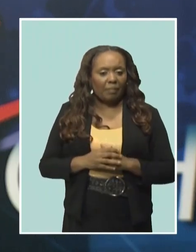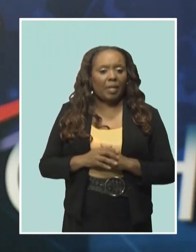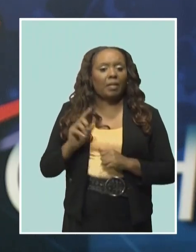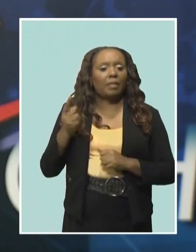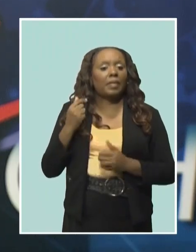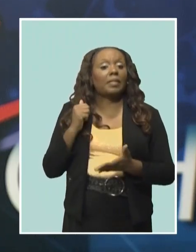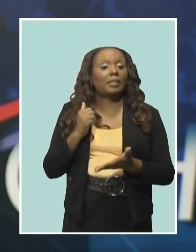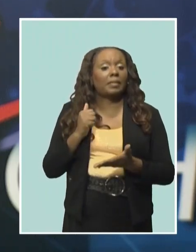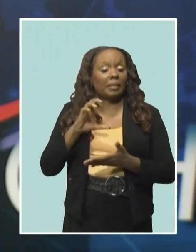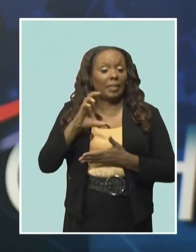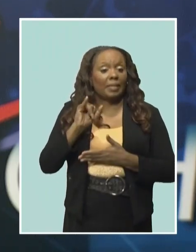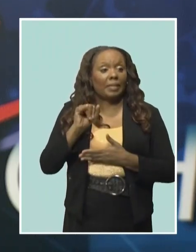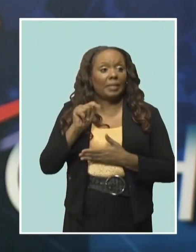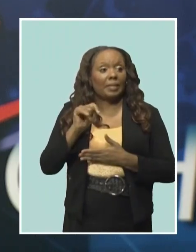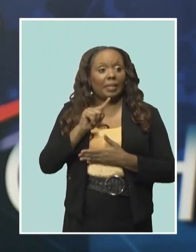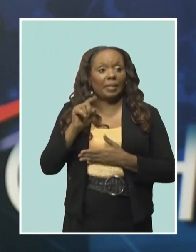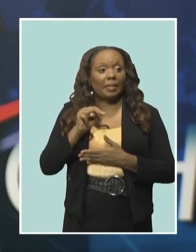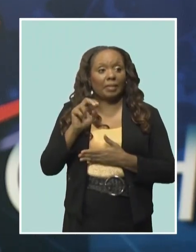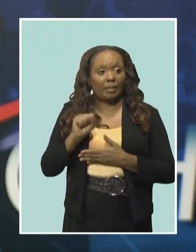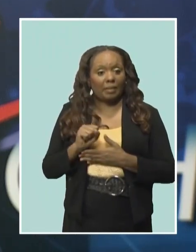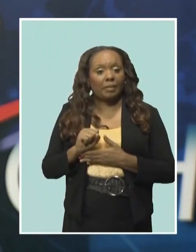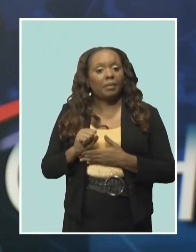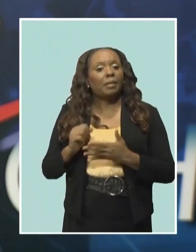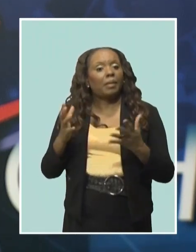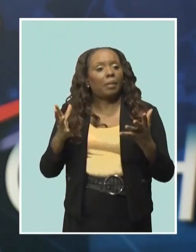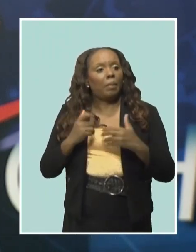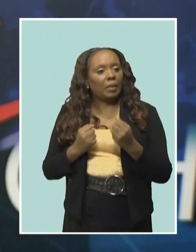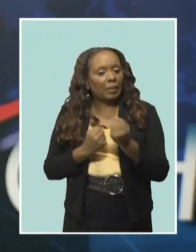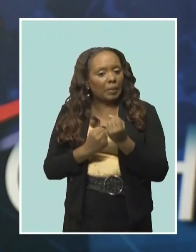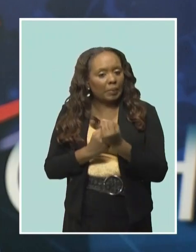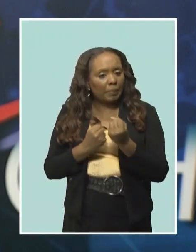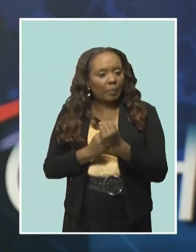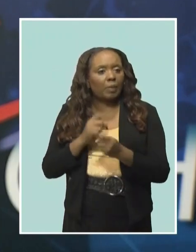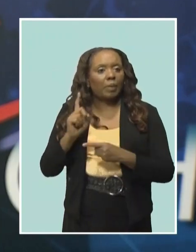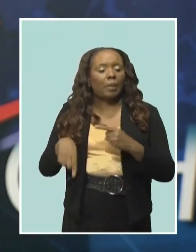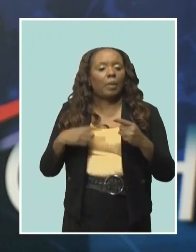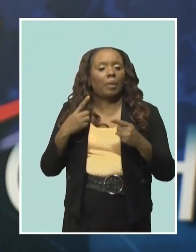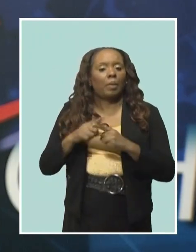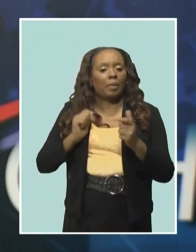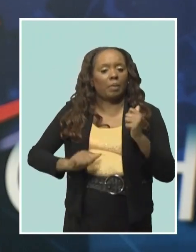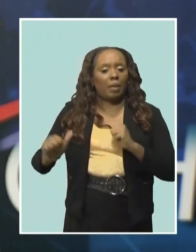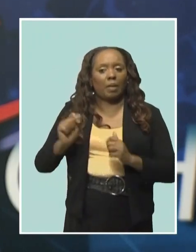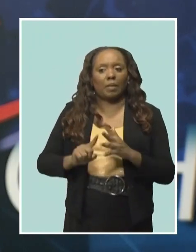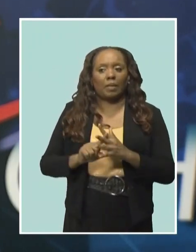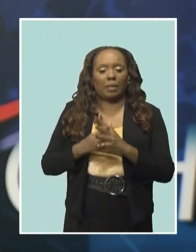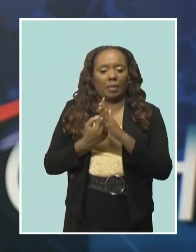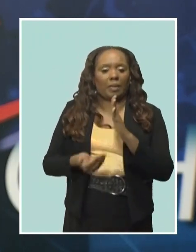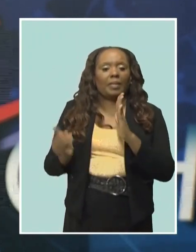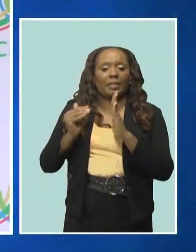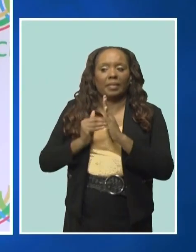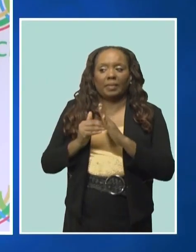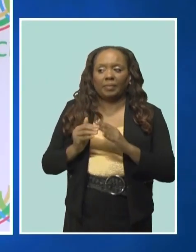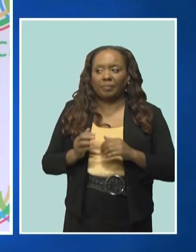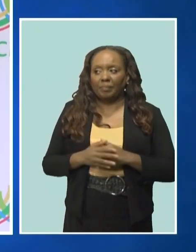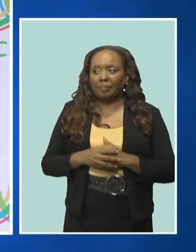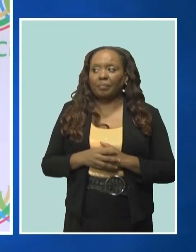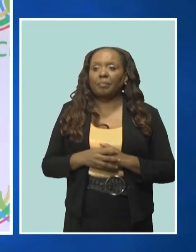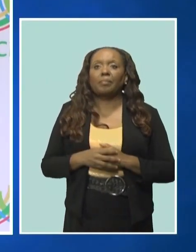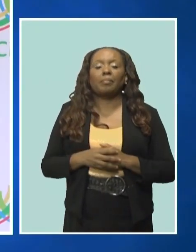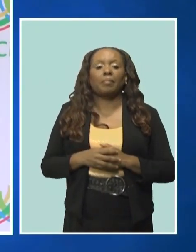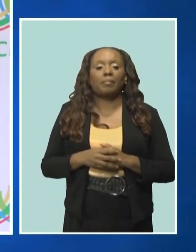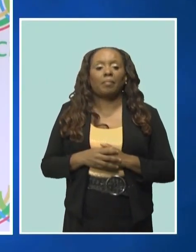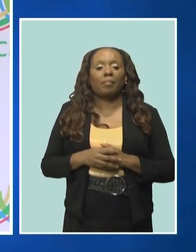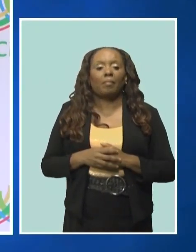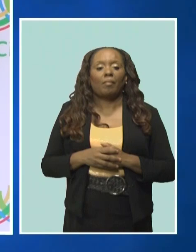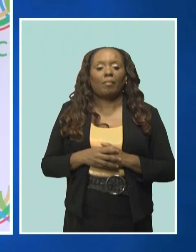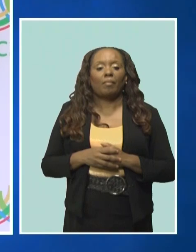Citizens approached the NCF and offered to be sponsors once the show returned. Whether you're part of the production team,